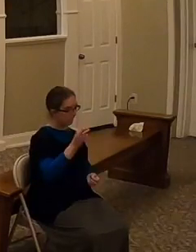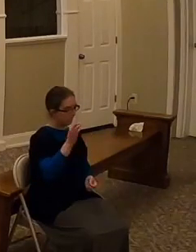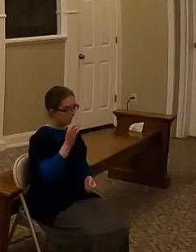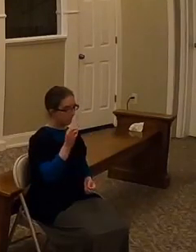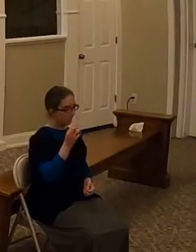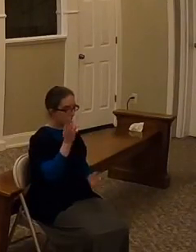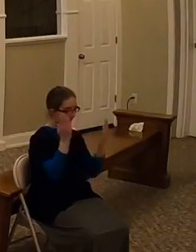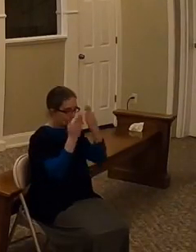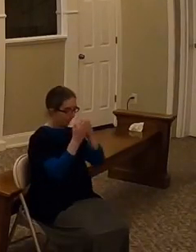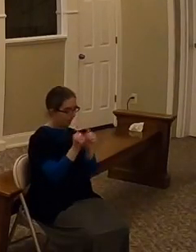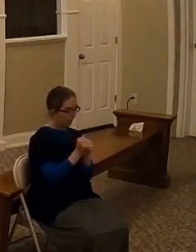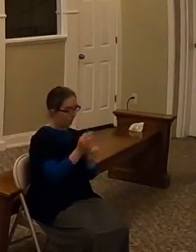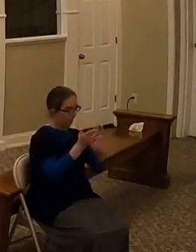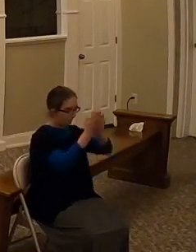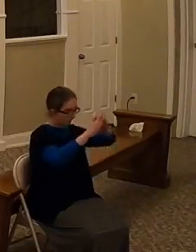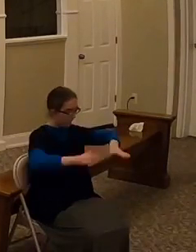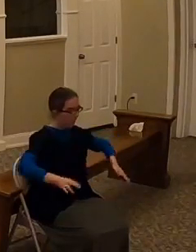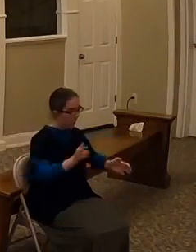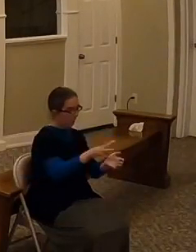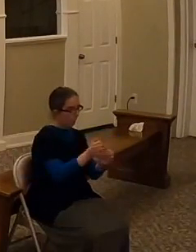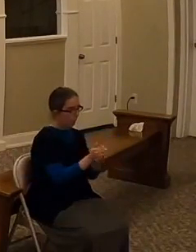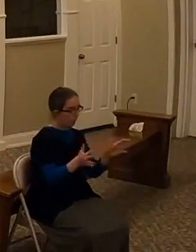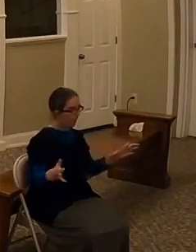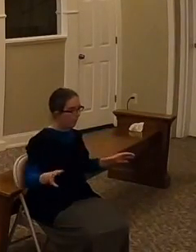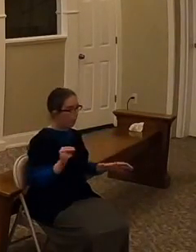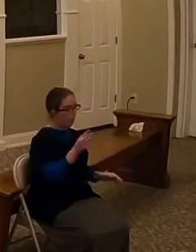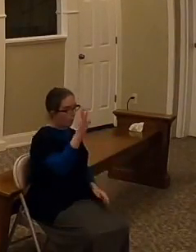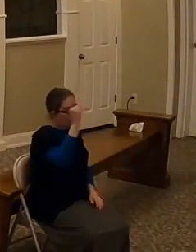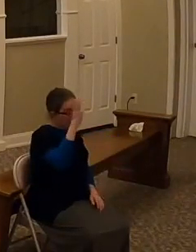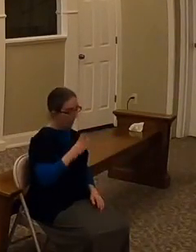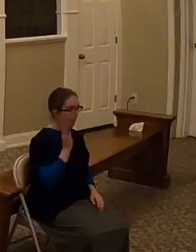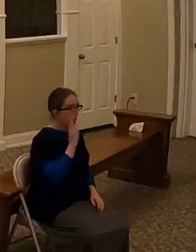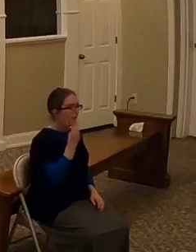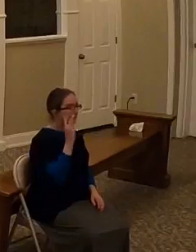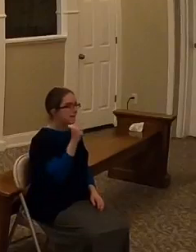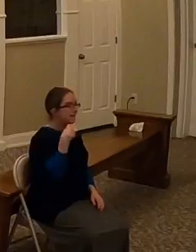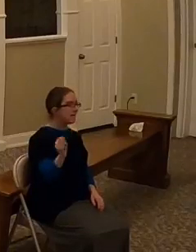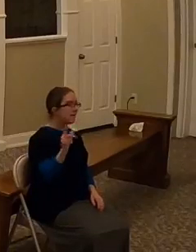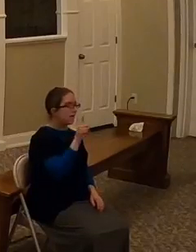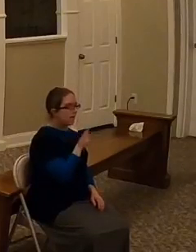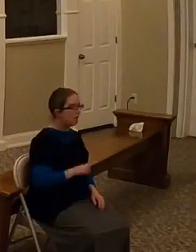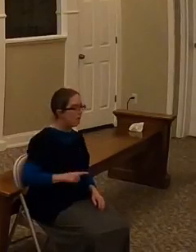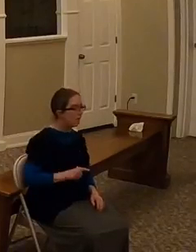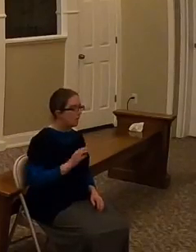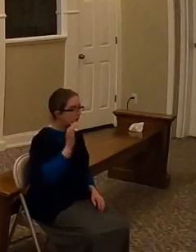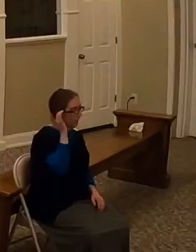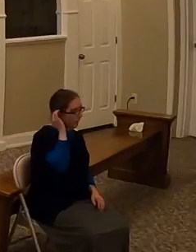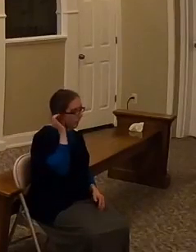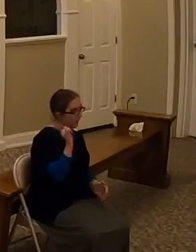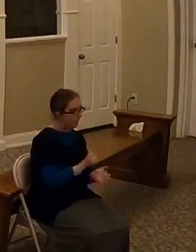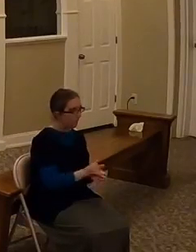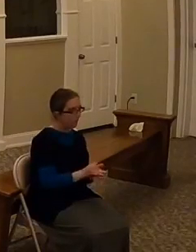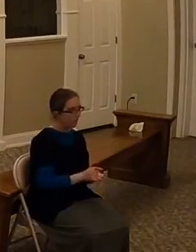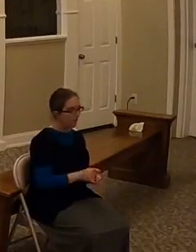in your life. Follow peace with all men and holiness without the which no man shall see the Lord. Did you hear that scripture? Amen. Follow peace with